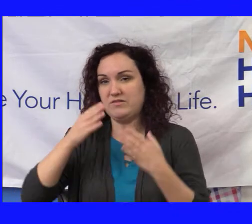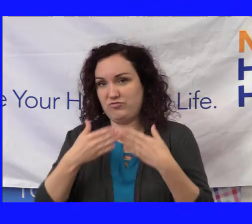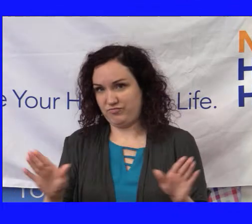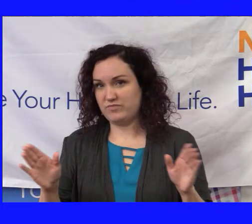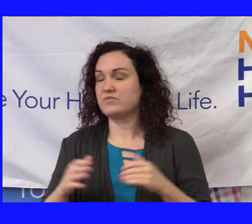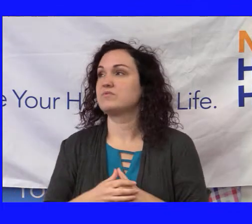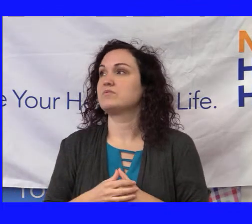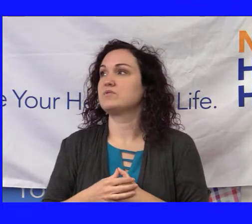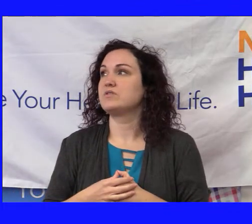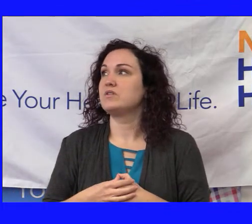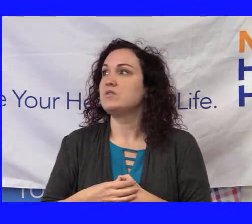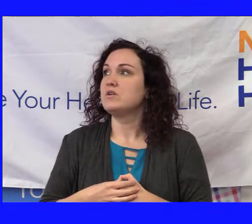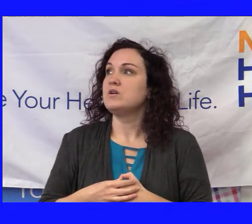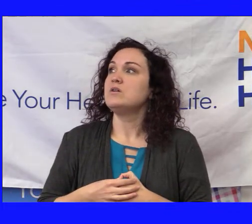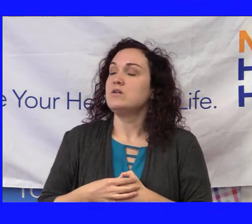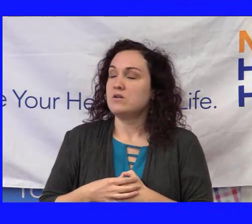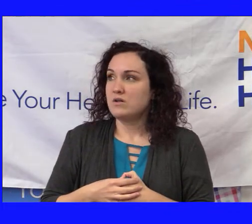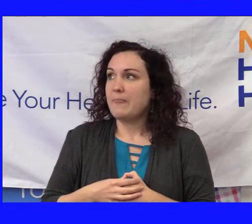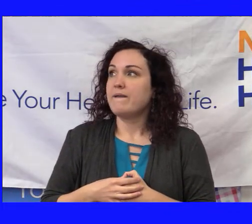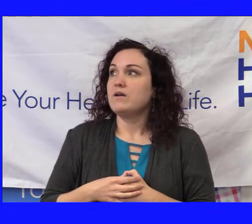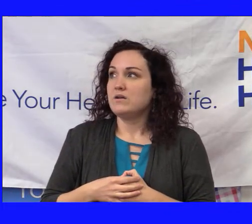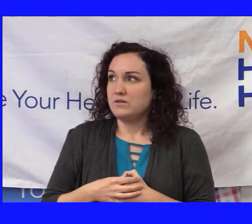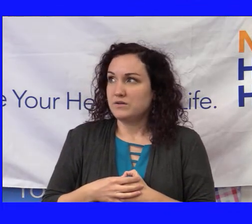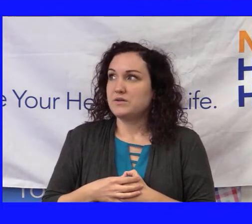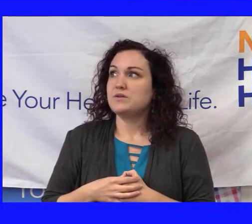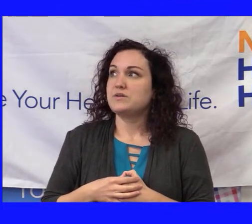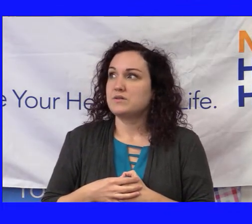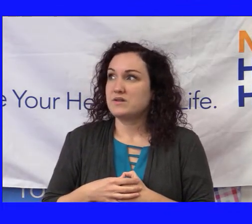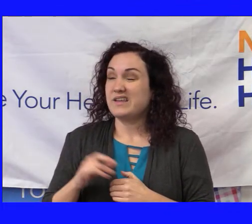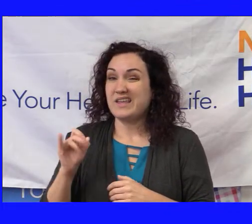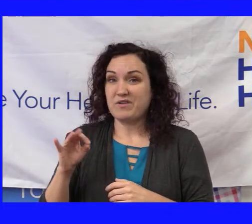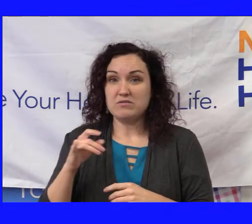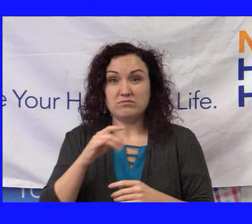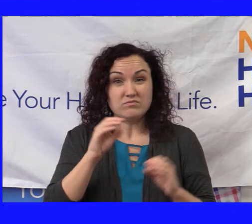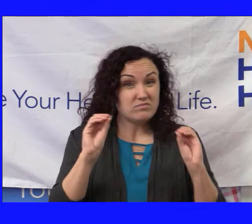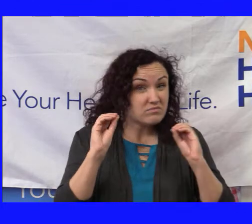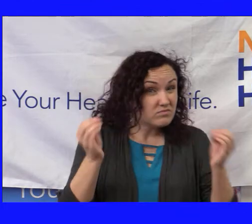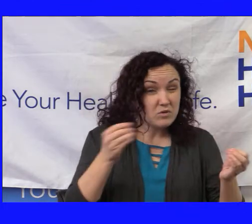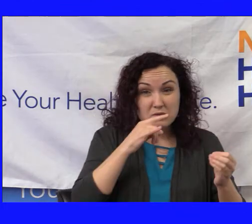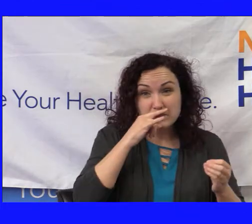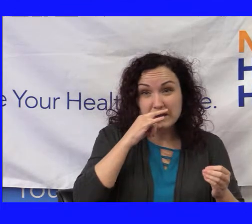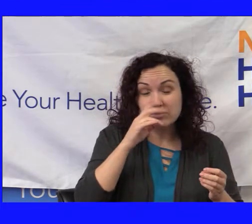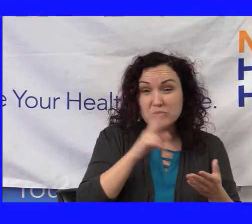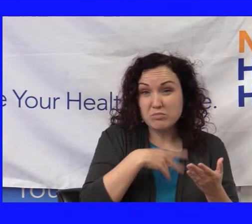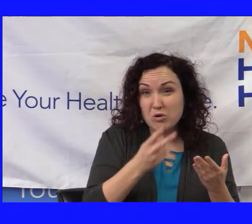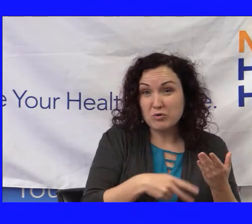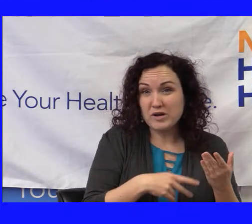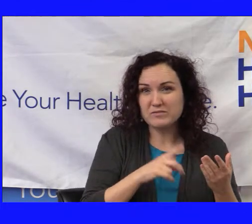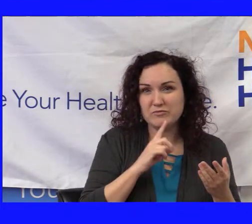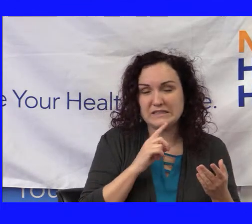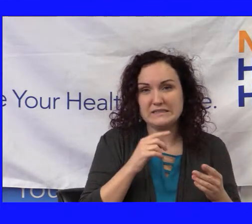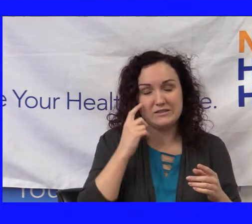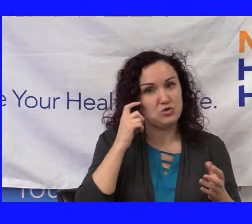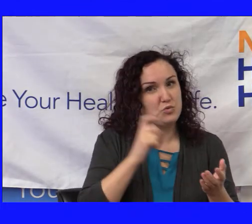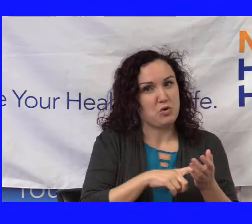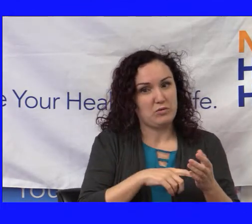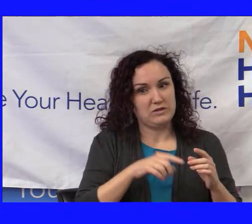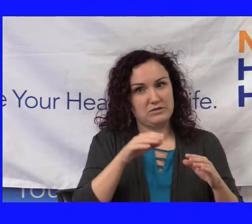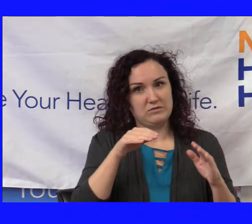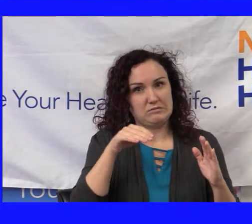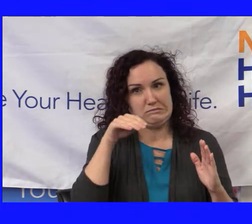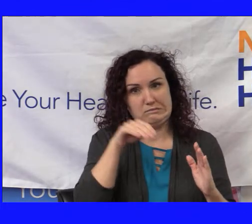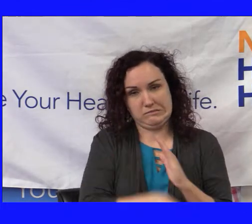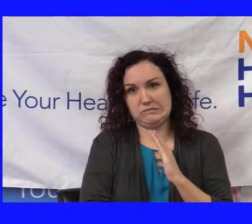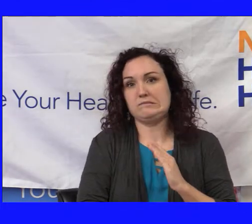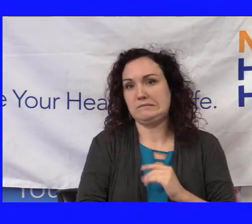that have no pediatric program per se where you get the differential in the number of visits.